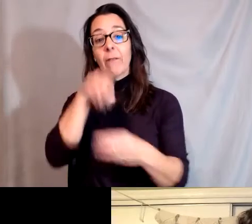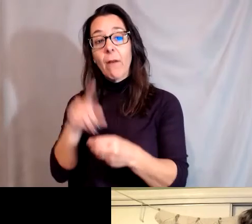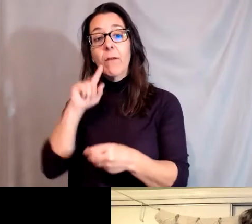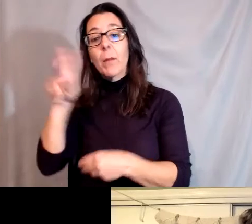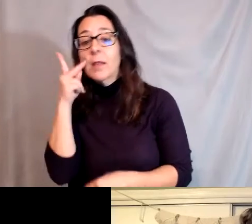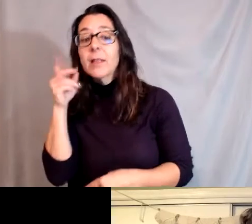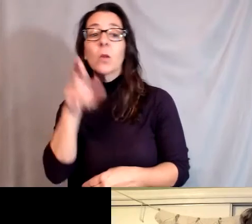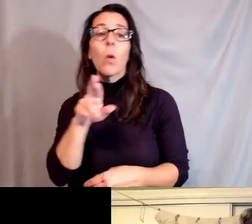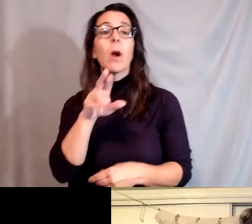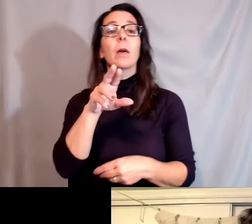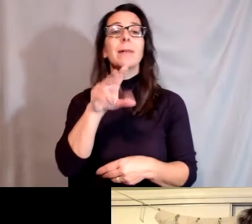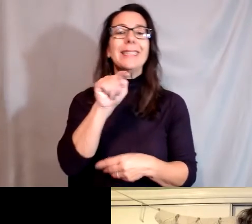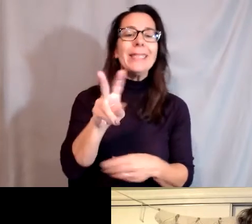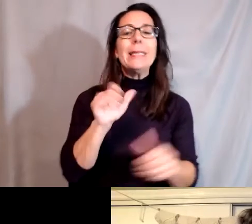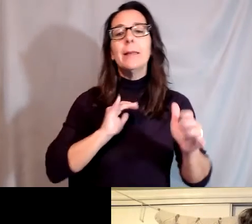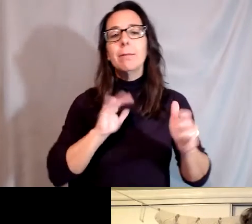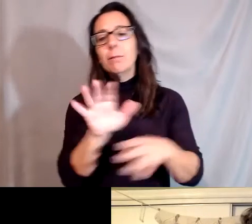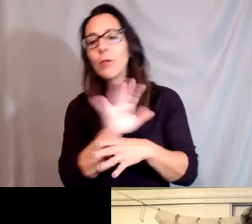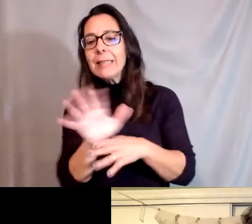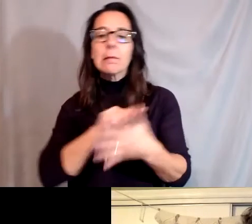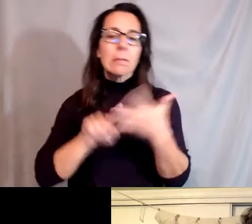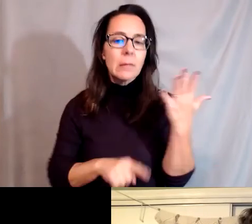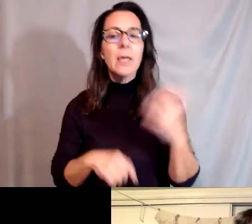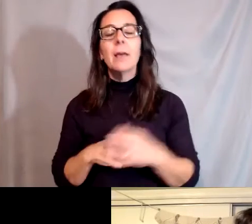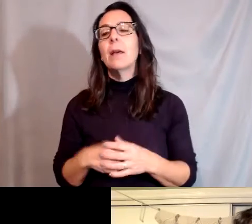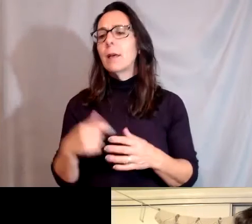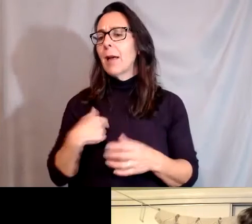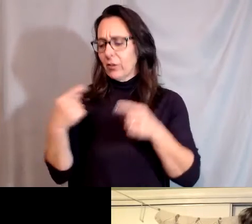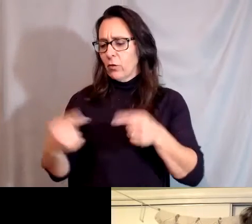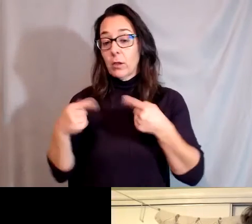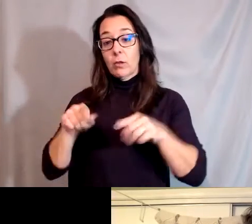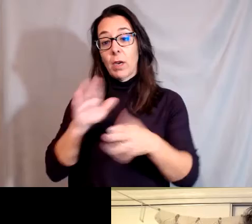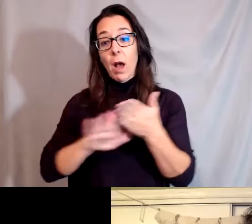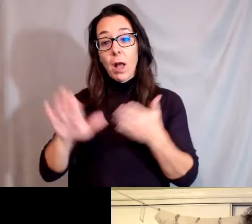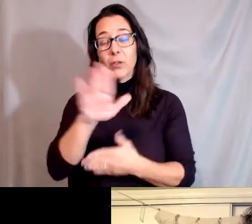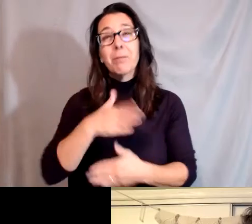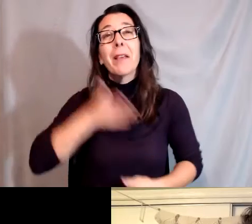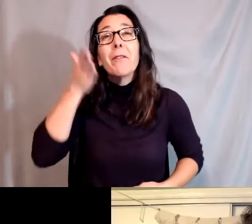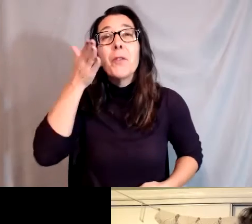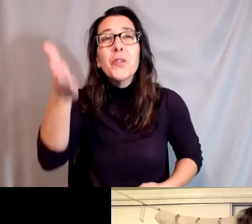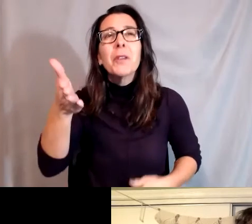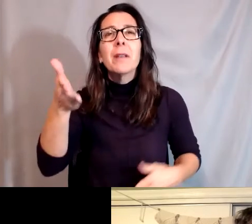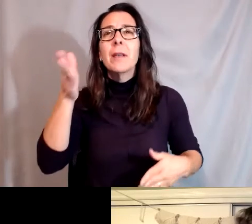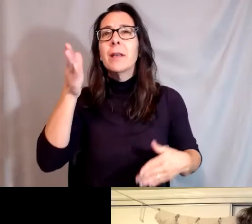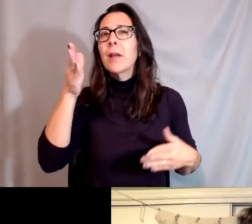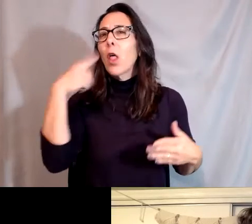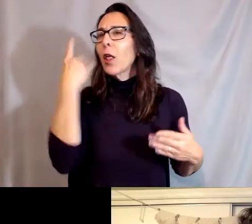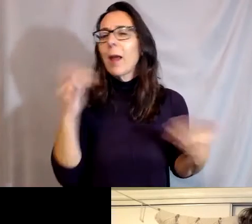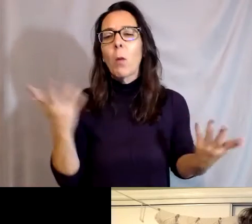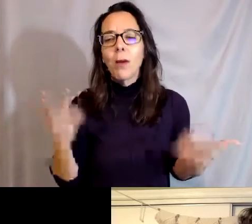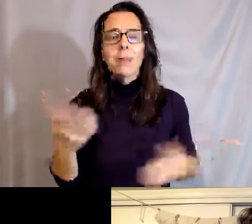on a young mind. I struggled so much in college with what my future would look like or what I would be.